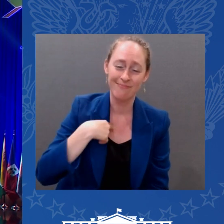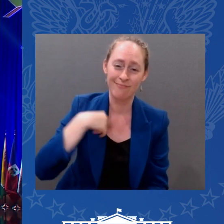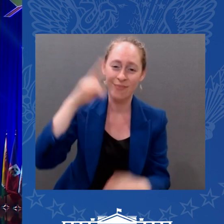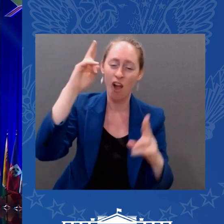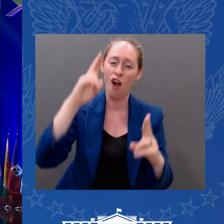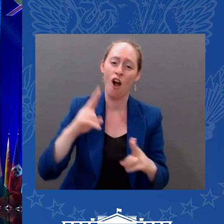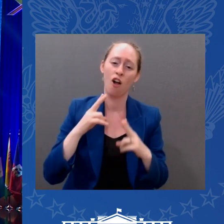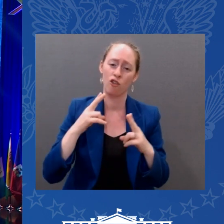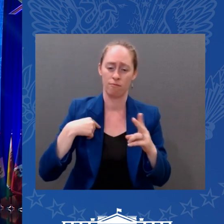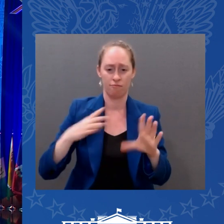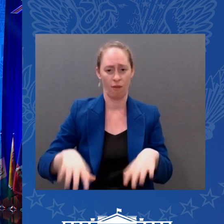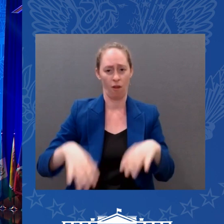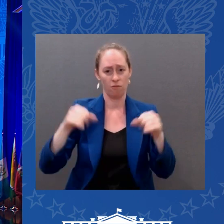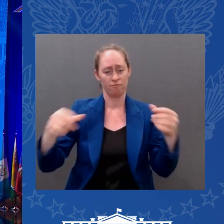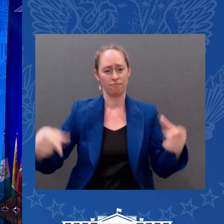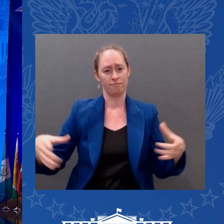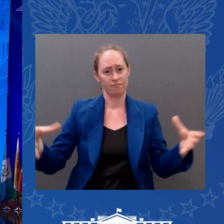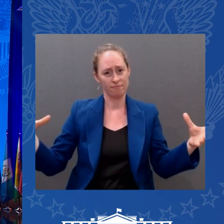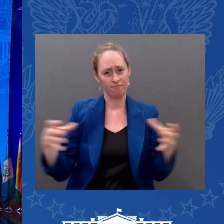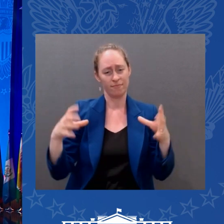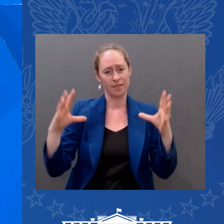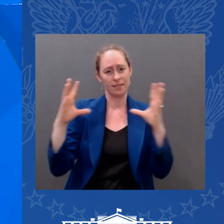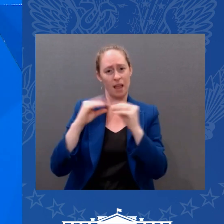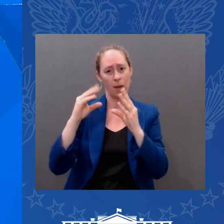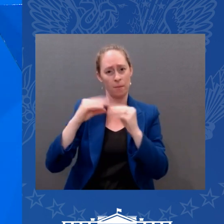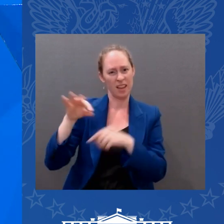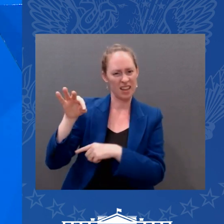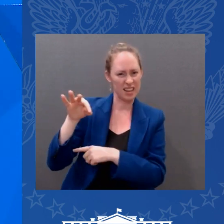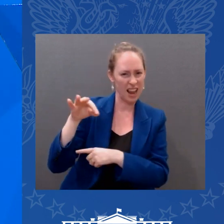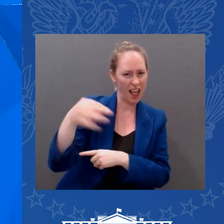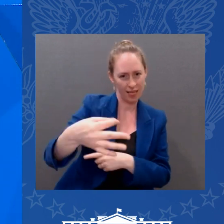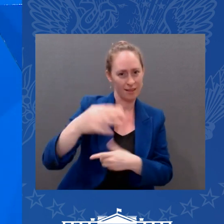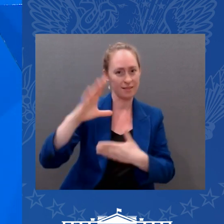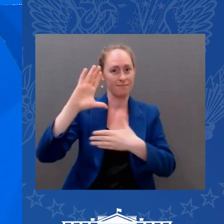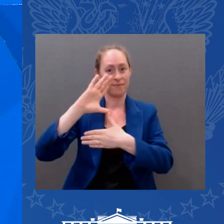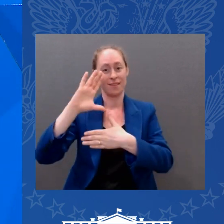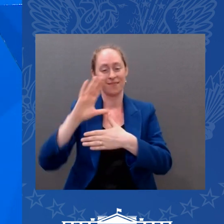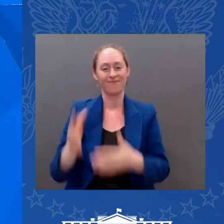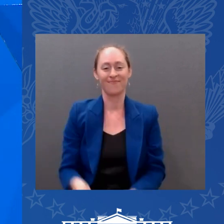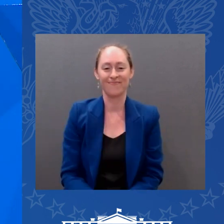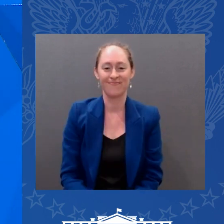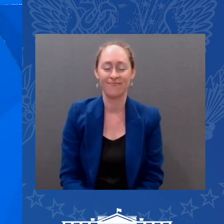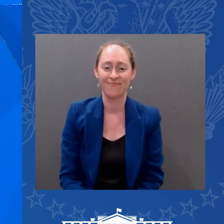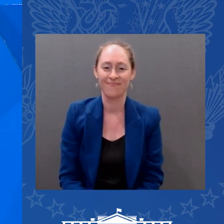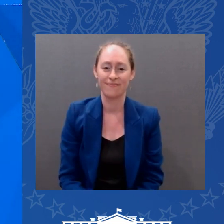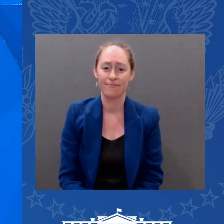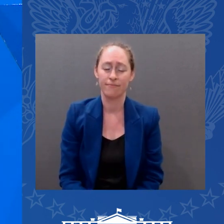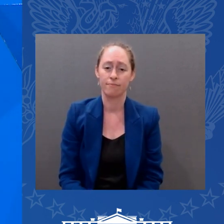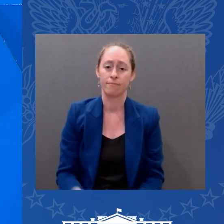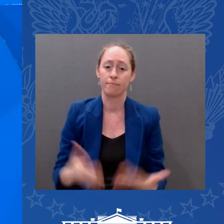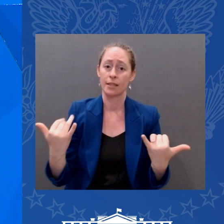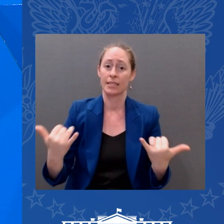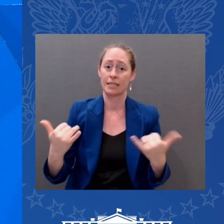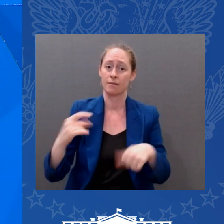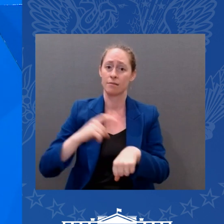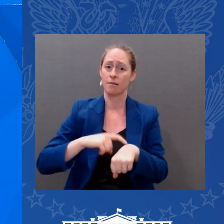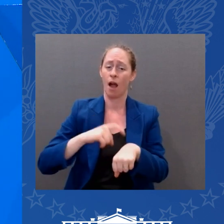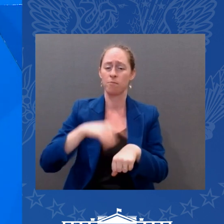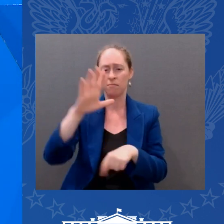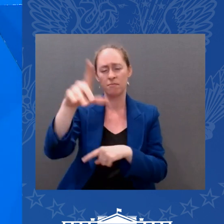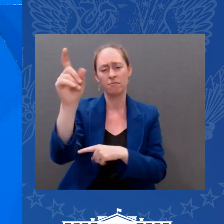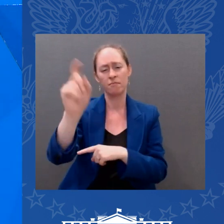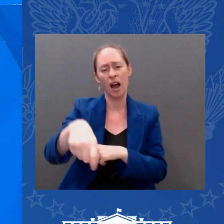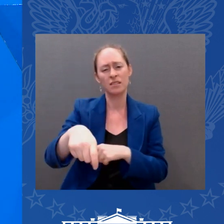of the Americas, at a moment when we need more cooperation, common purpose, and transformative